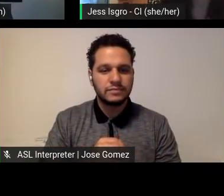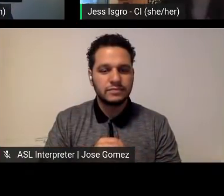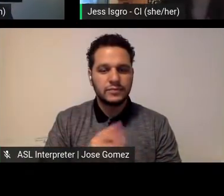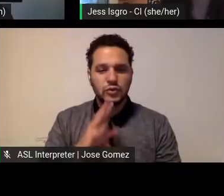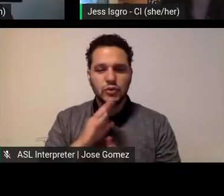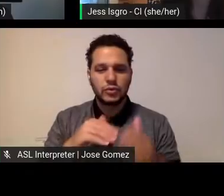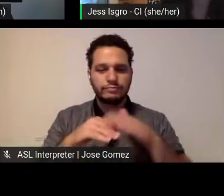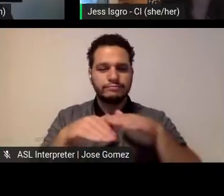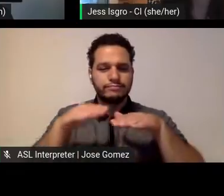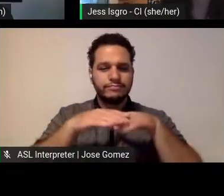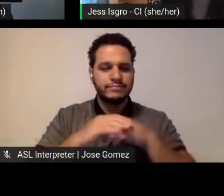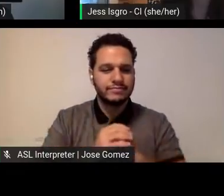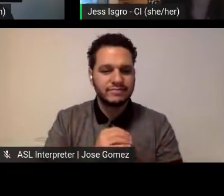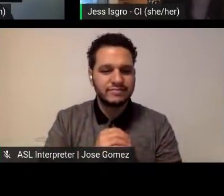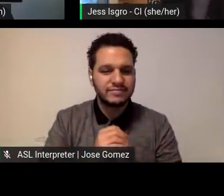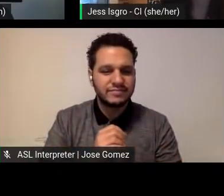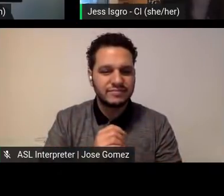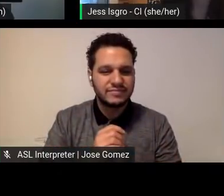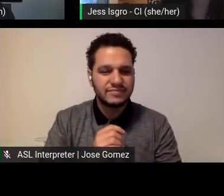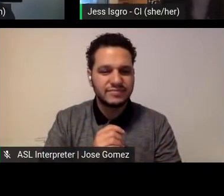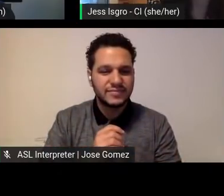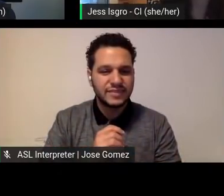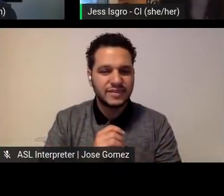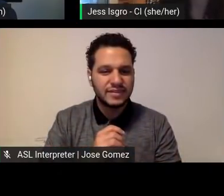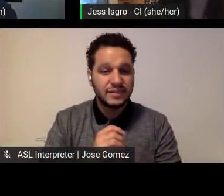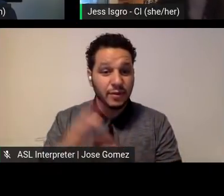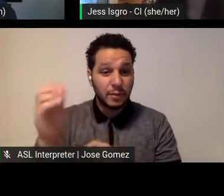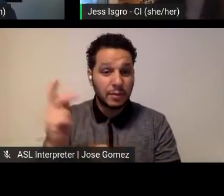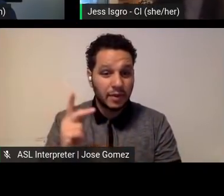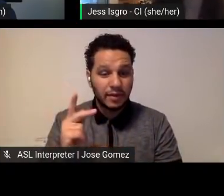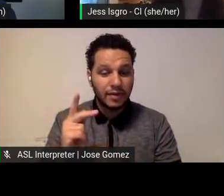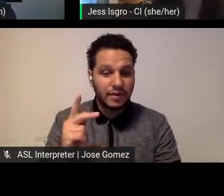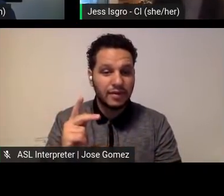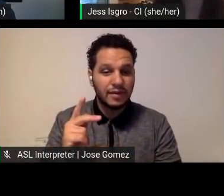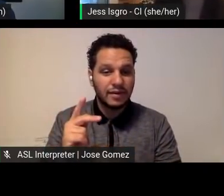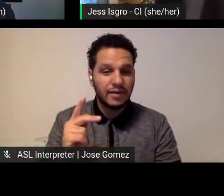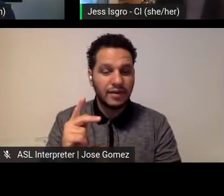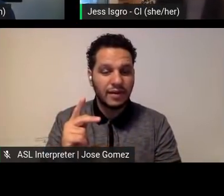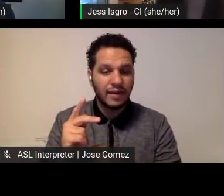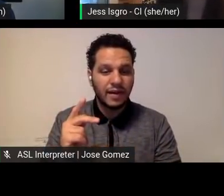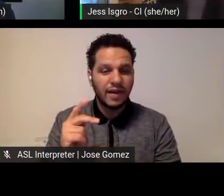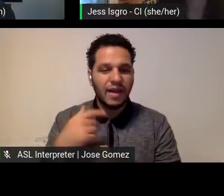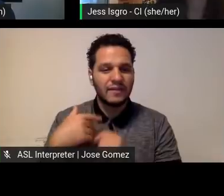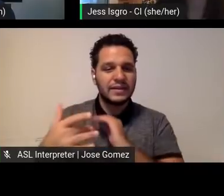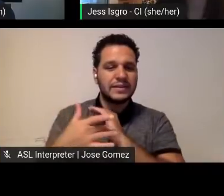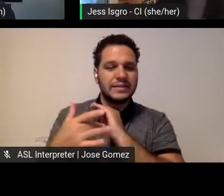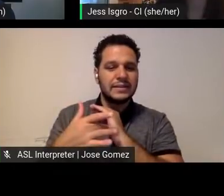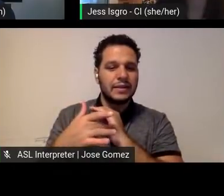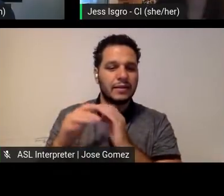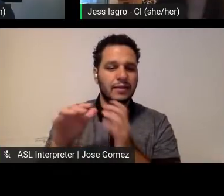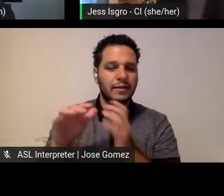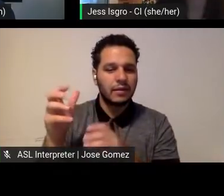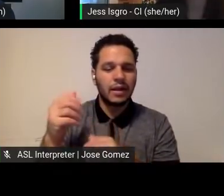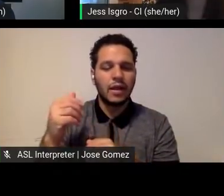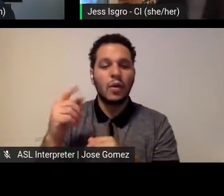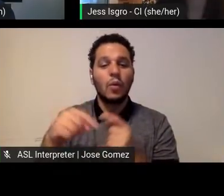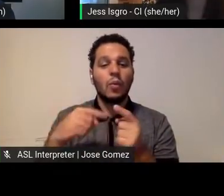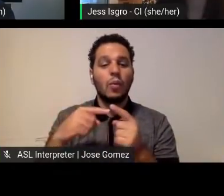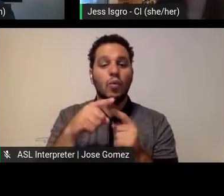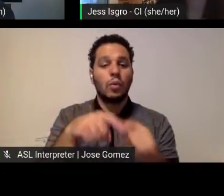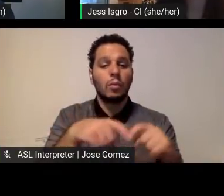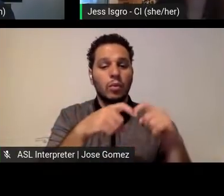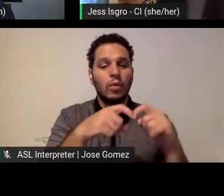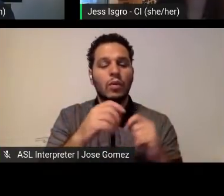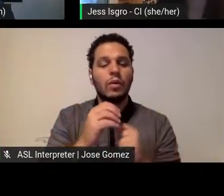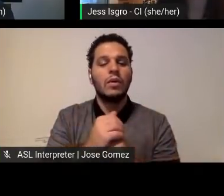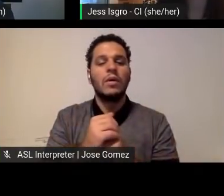question. In there. Sorry, I had a quick tech glitch. I was just, when you were paused,